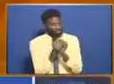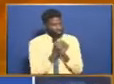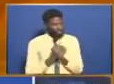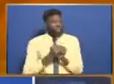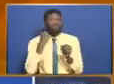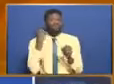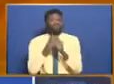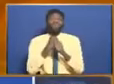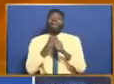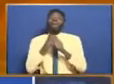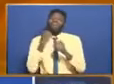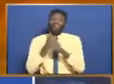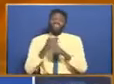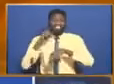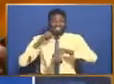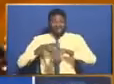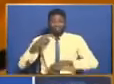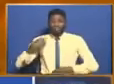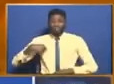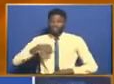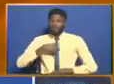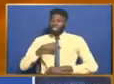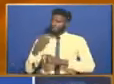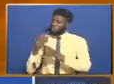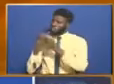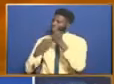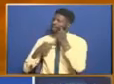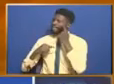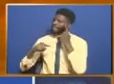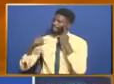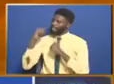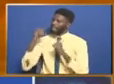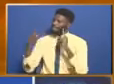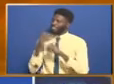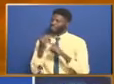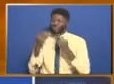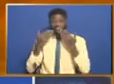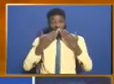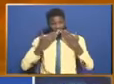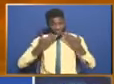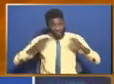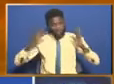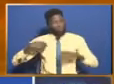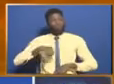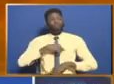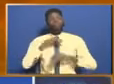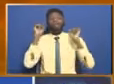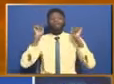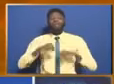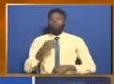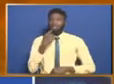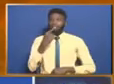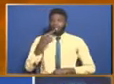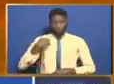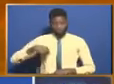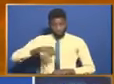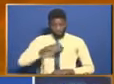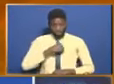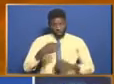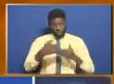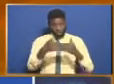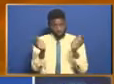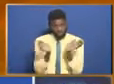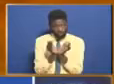tutakapotoa ushindi, basi tutakuwa tunasema sisi kama jamii ya Mlima Kenya